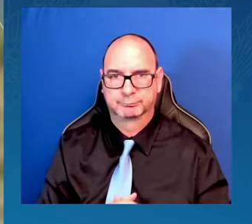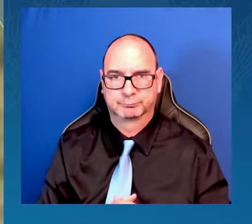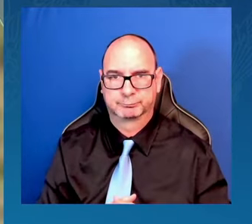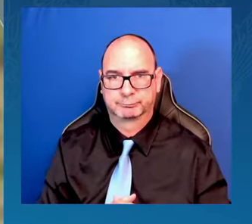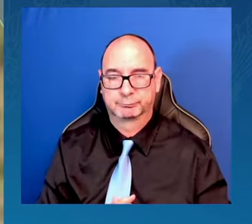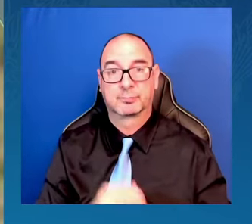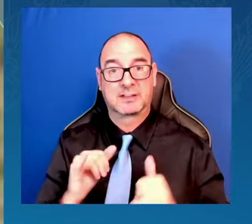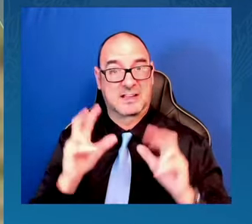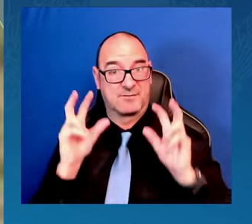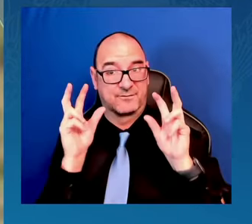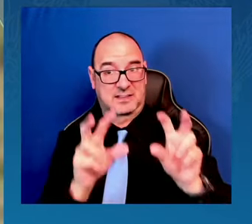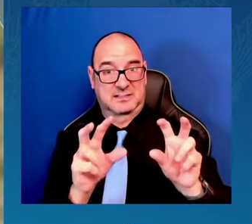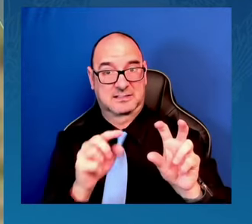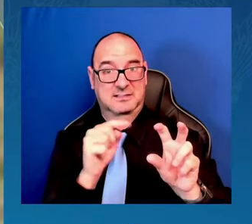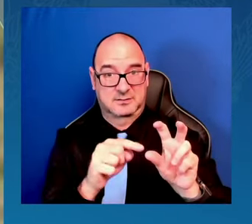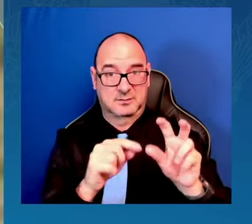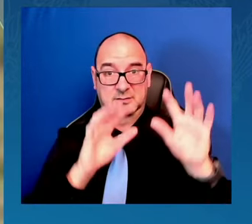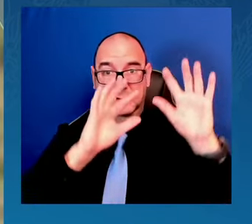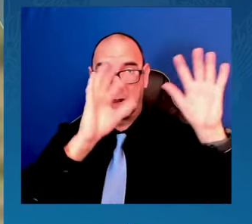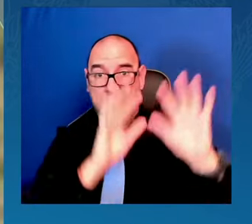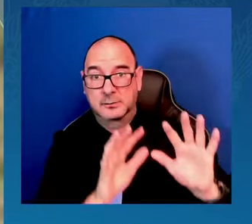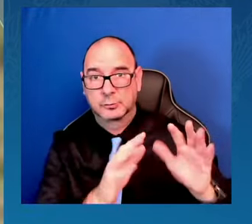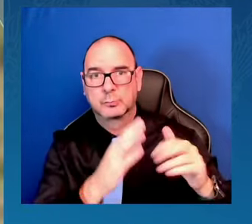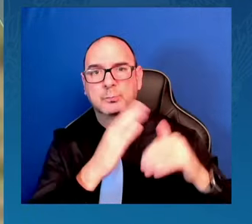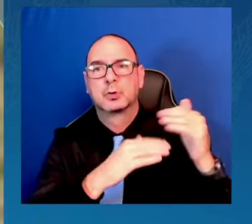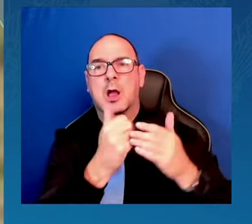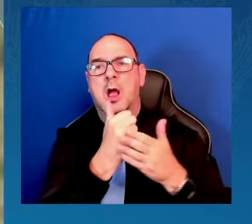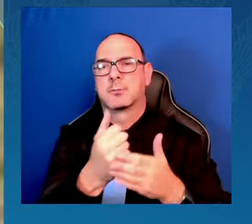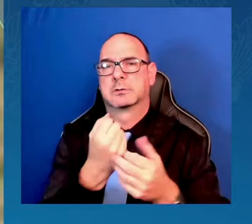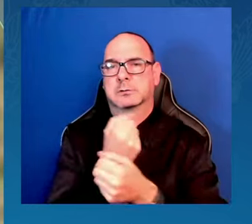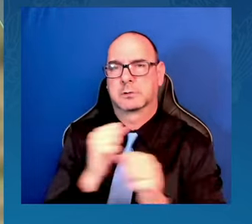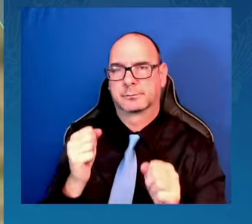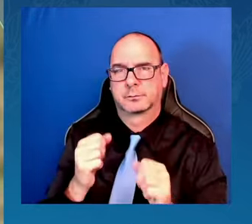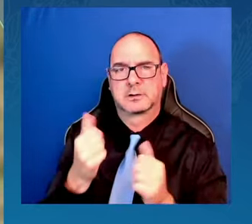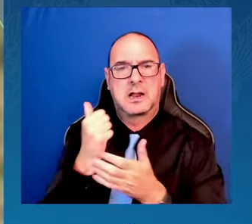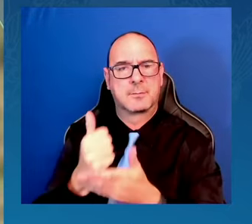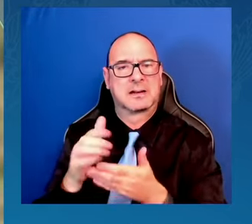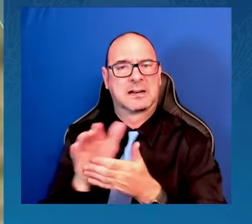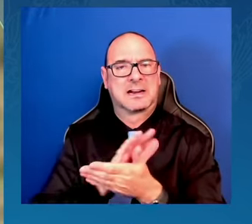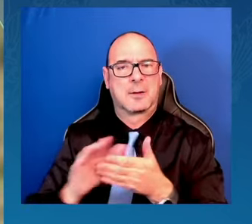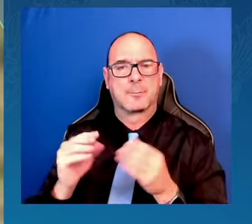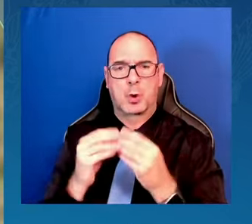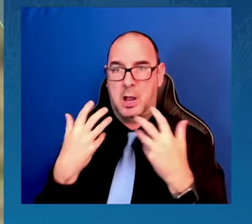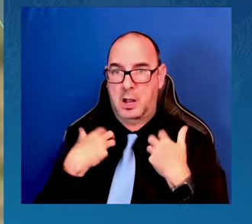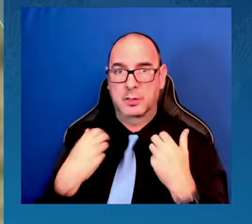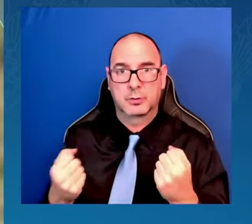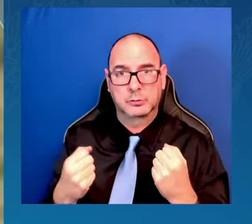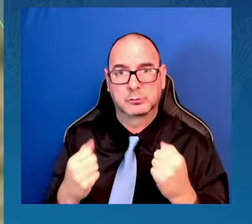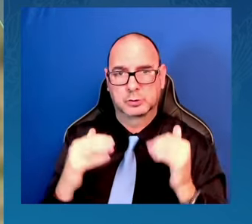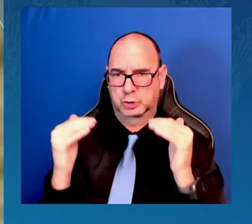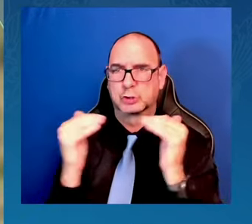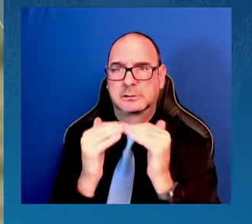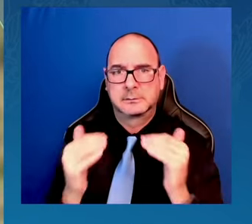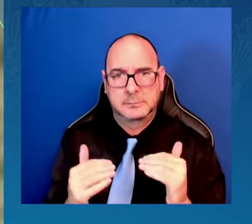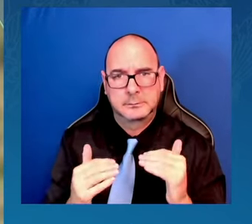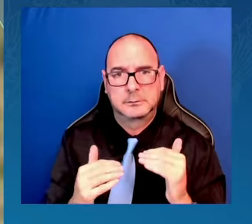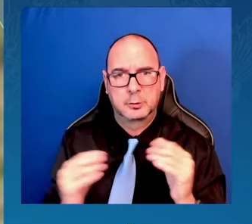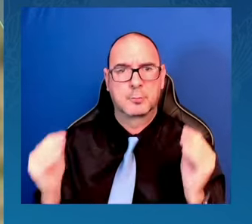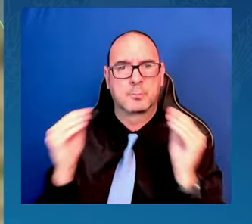safer, cleaner, healthier, more just, and more prosperous